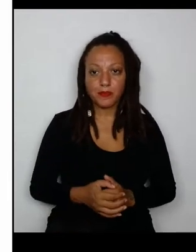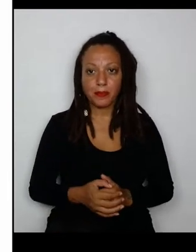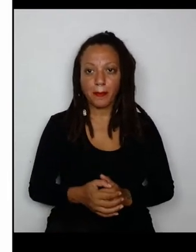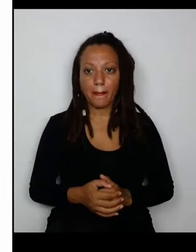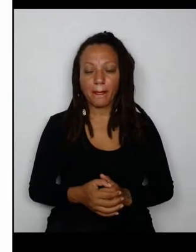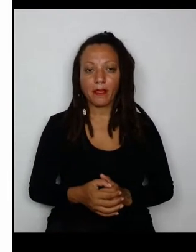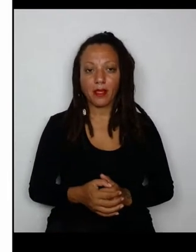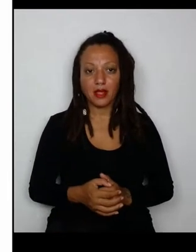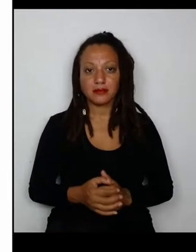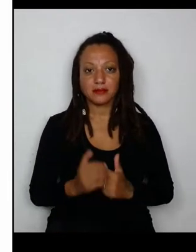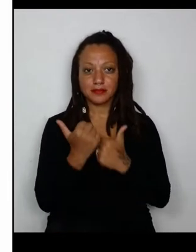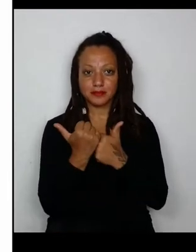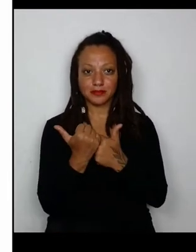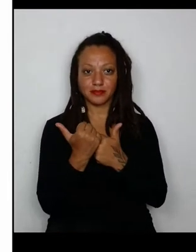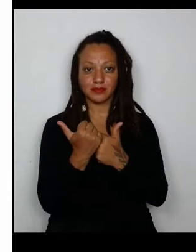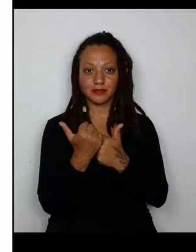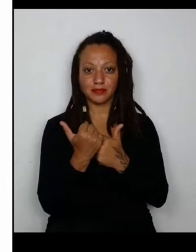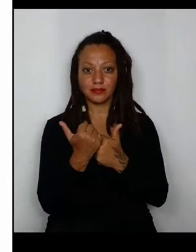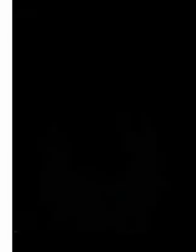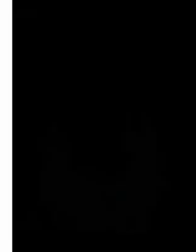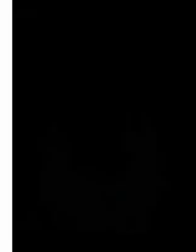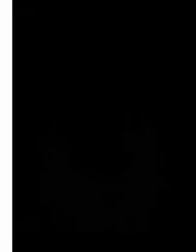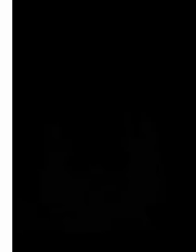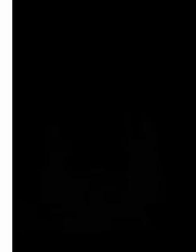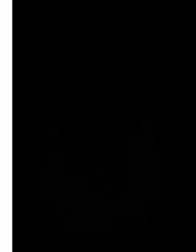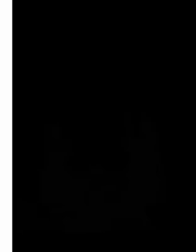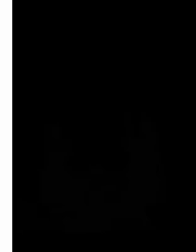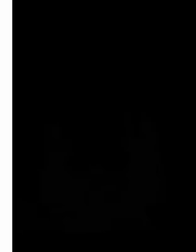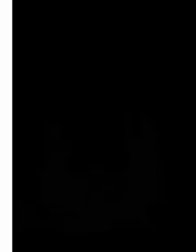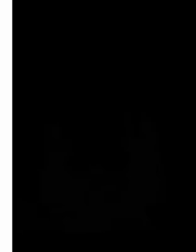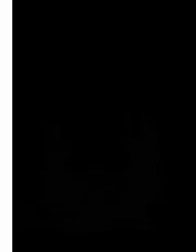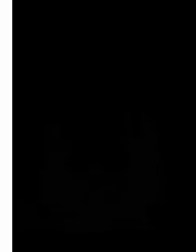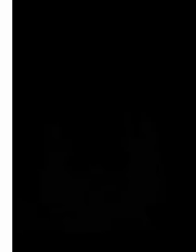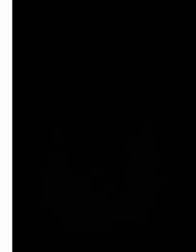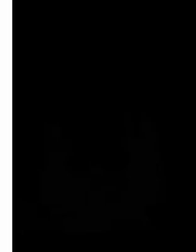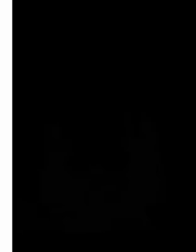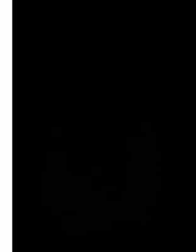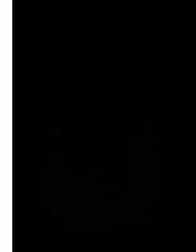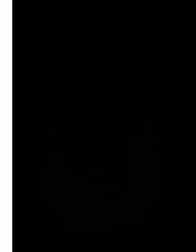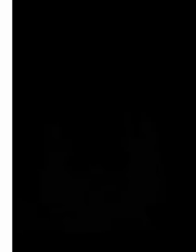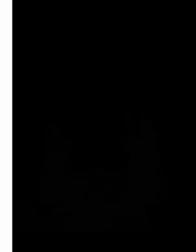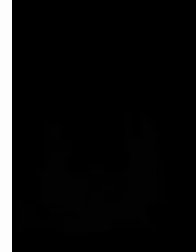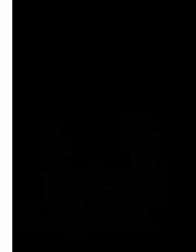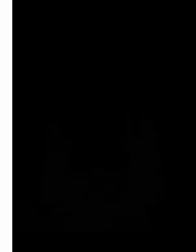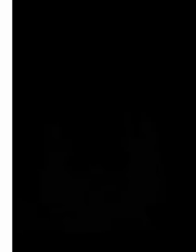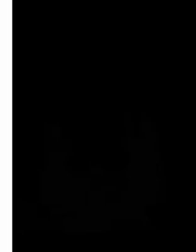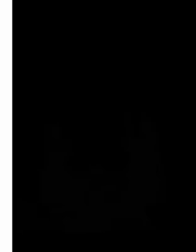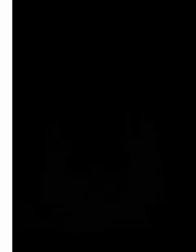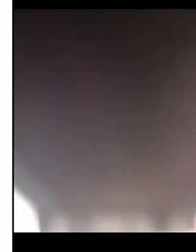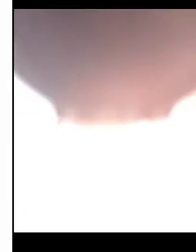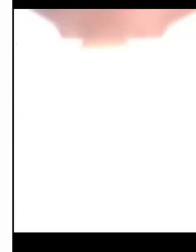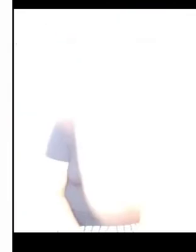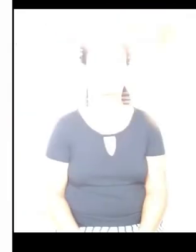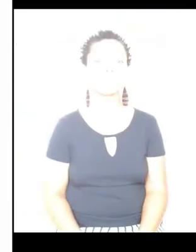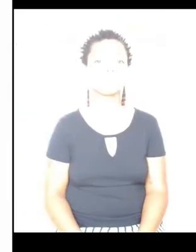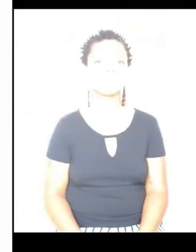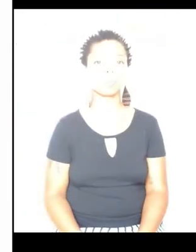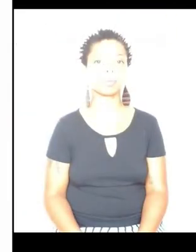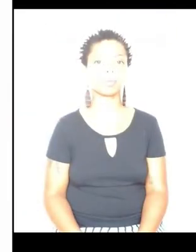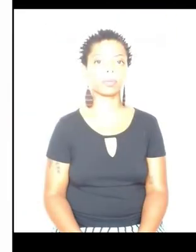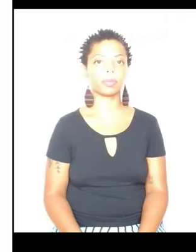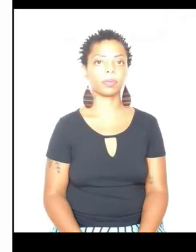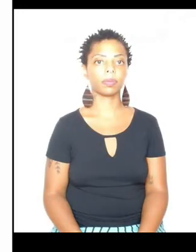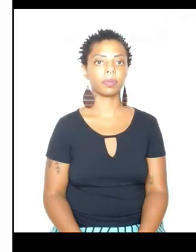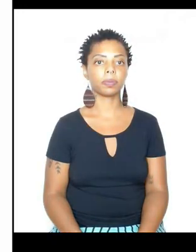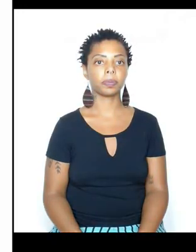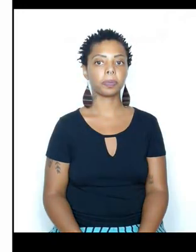in brazil so in that context the museum bought goguns portrait and bardi and